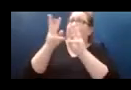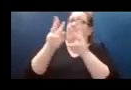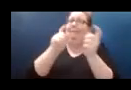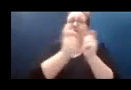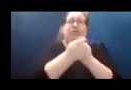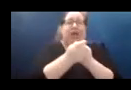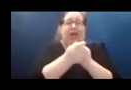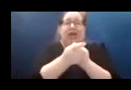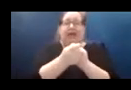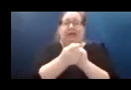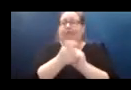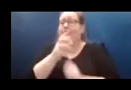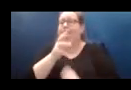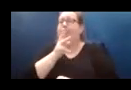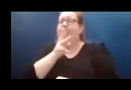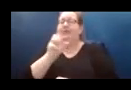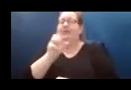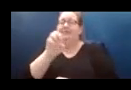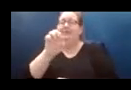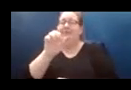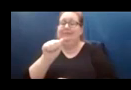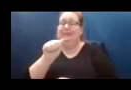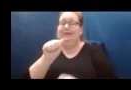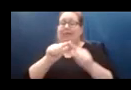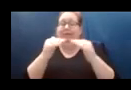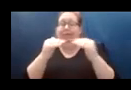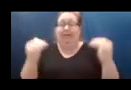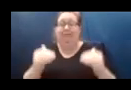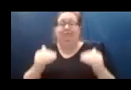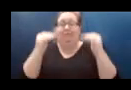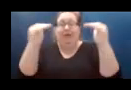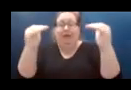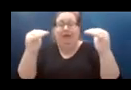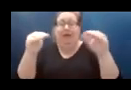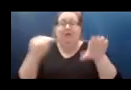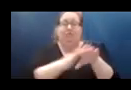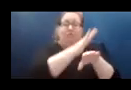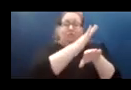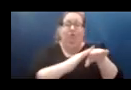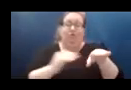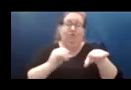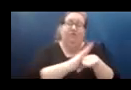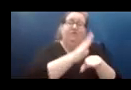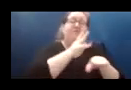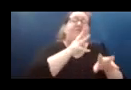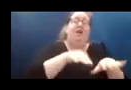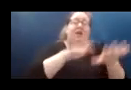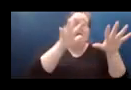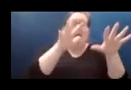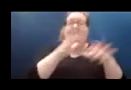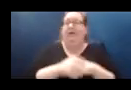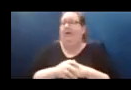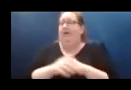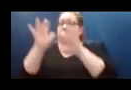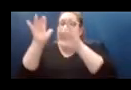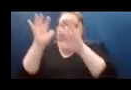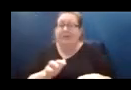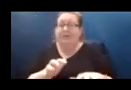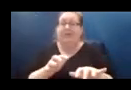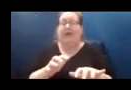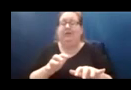be sea level rise or coastal flooding or the extreme precipitation events that we all experienced in September from